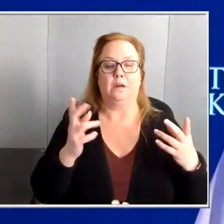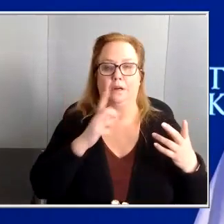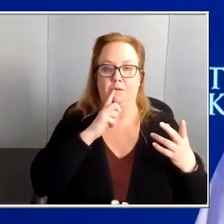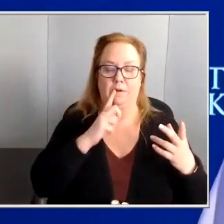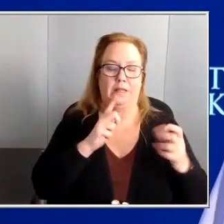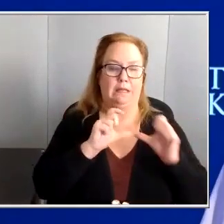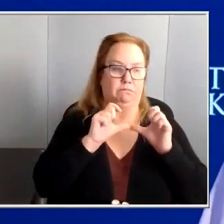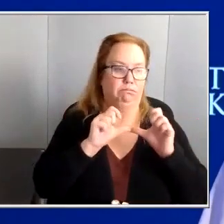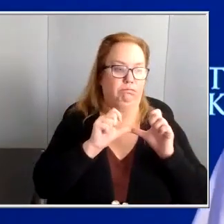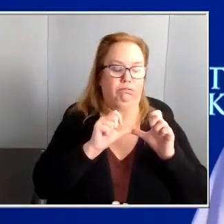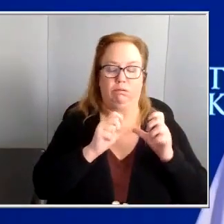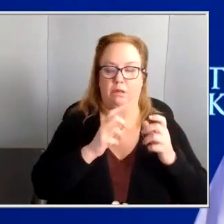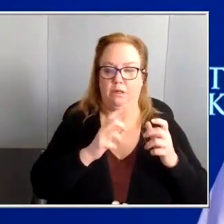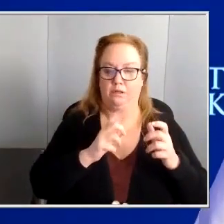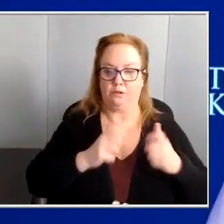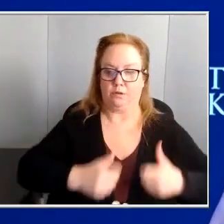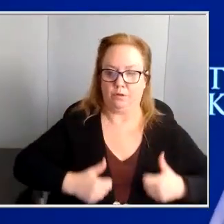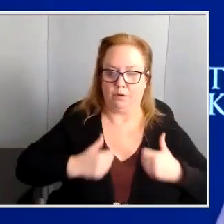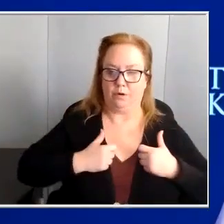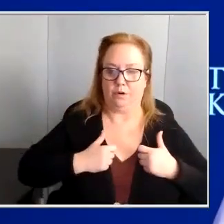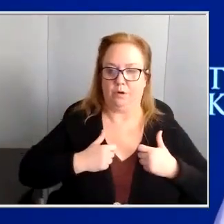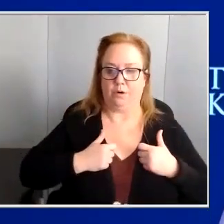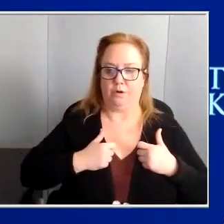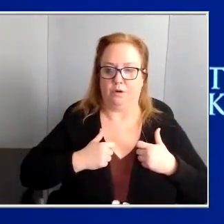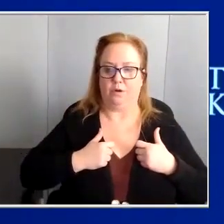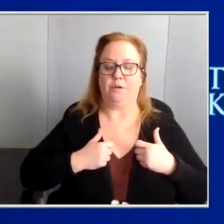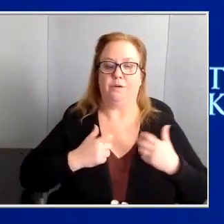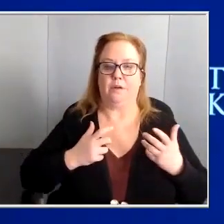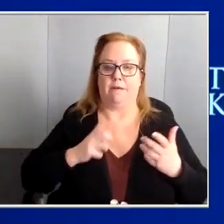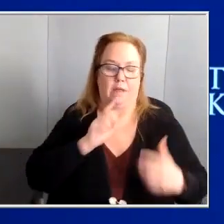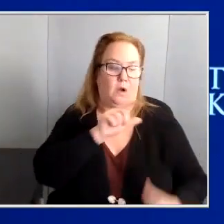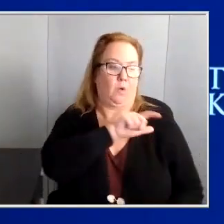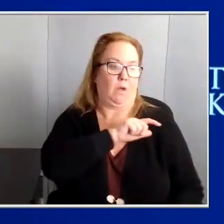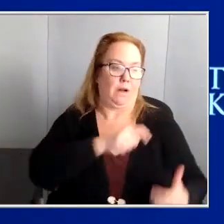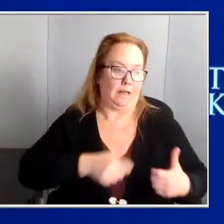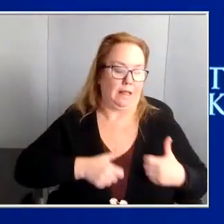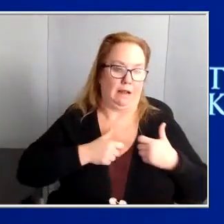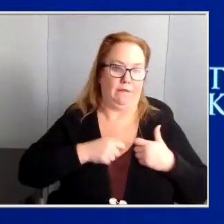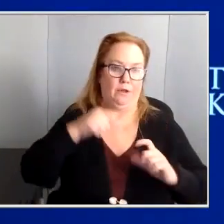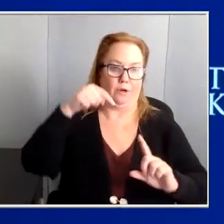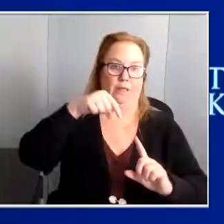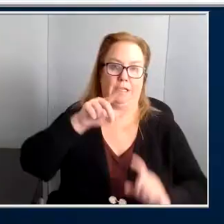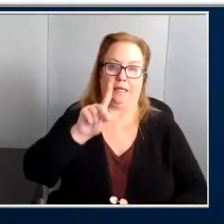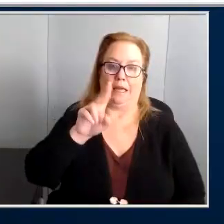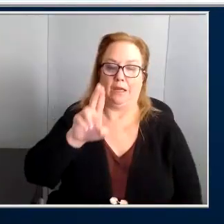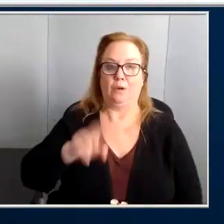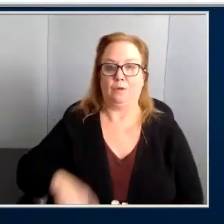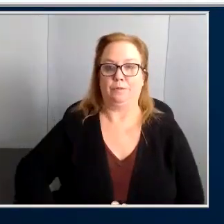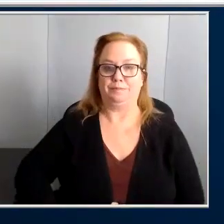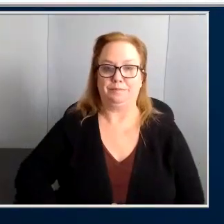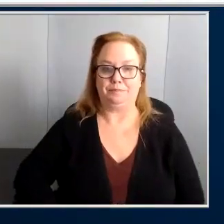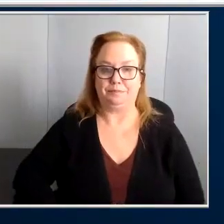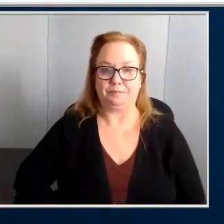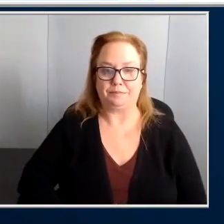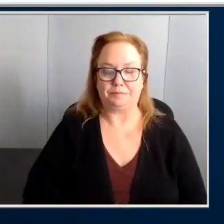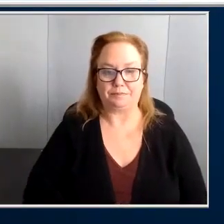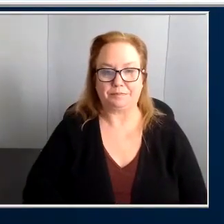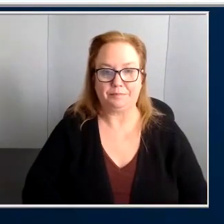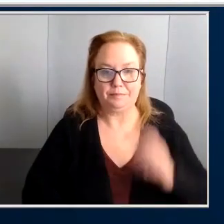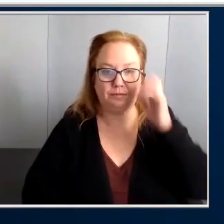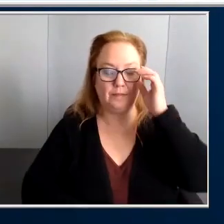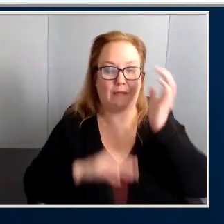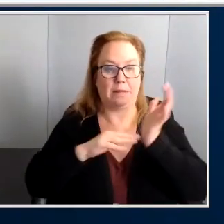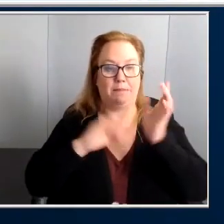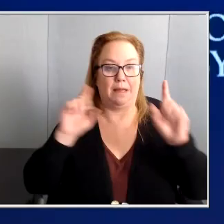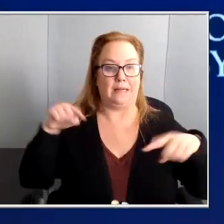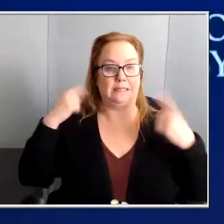and get your loved ones through to have that quality of life. And I think that's what you get here at the University of Kansas Health System. You know, I've been in medicine for approximately